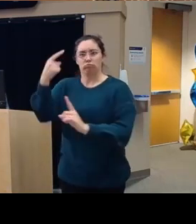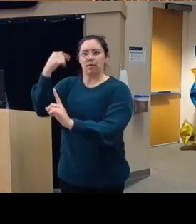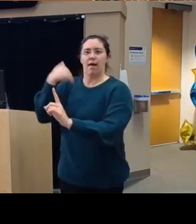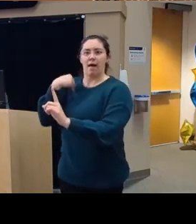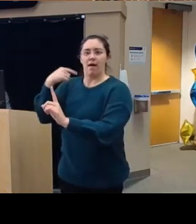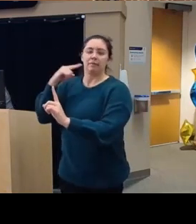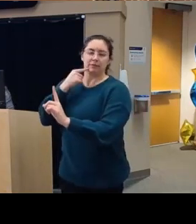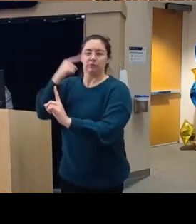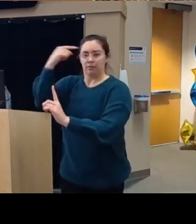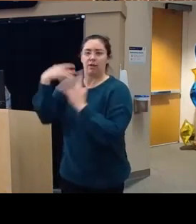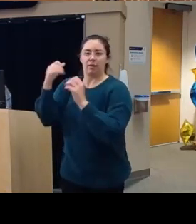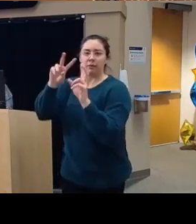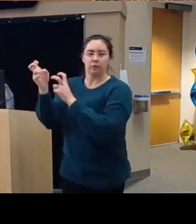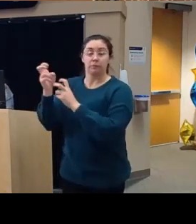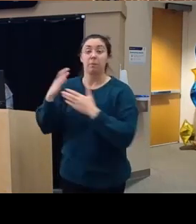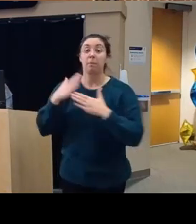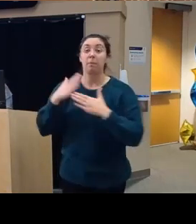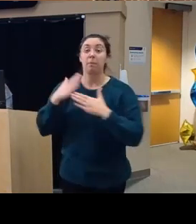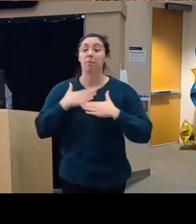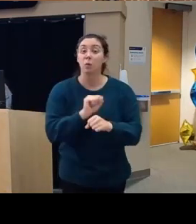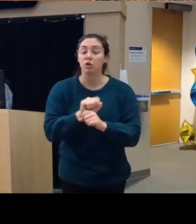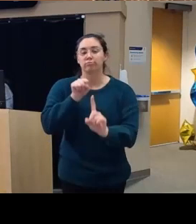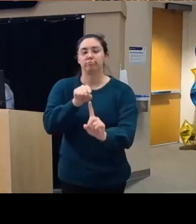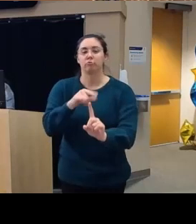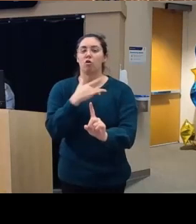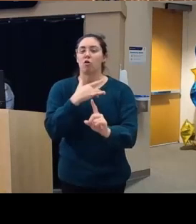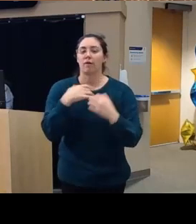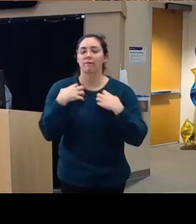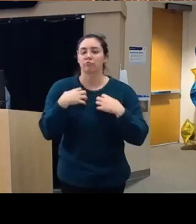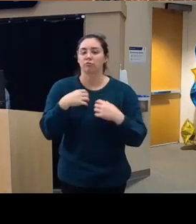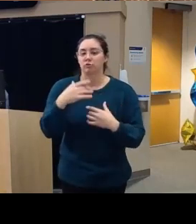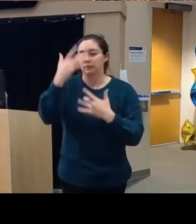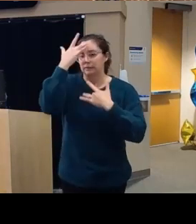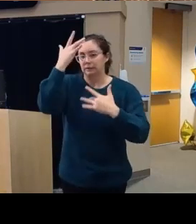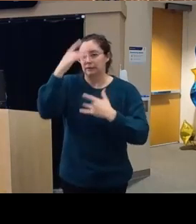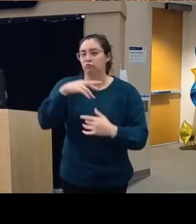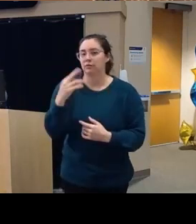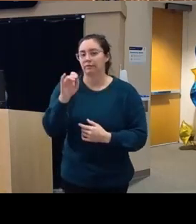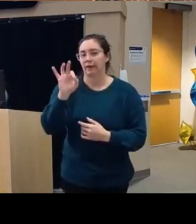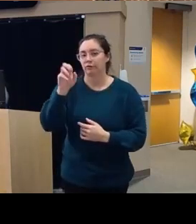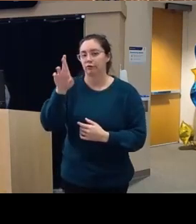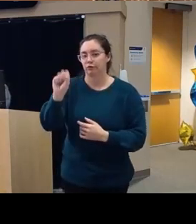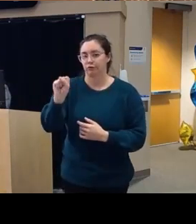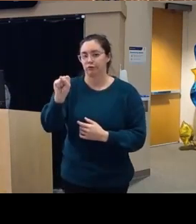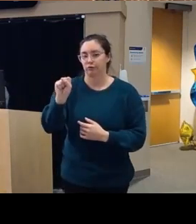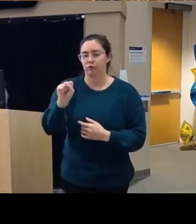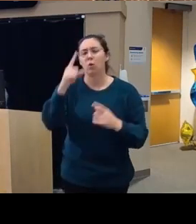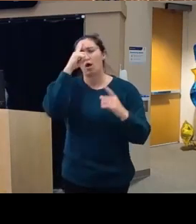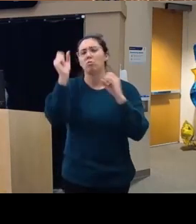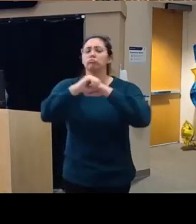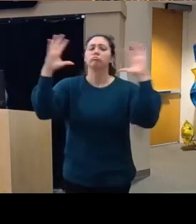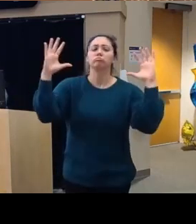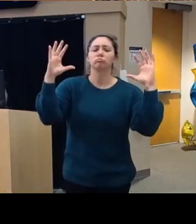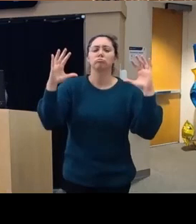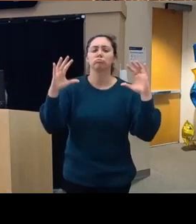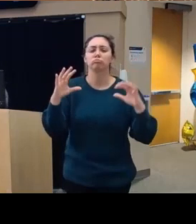illness. My work has mostly focused to date on cardiovascular disease risk factors. So when we think of cardiovascular